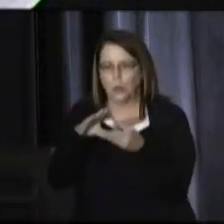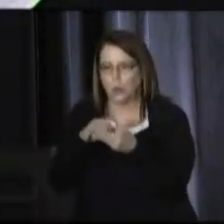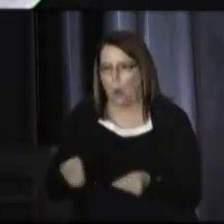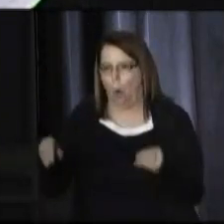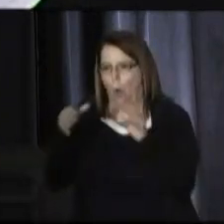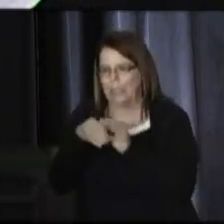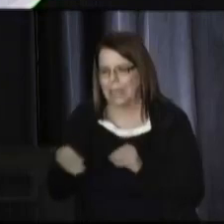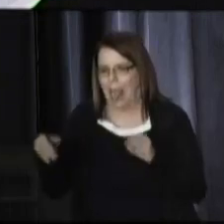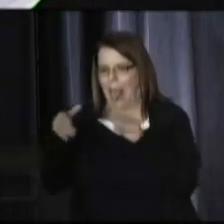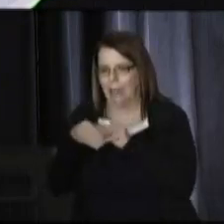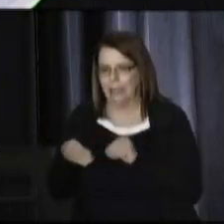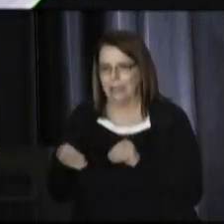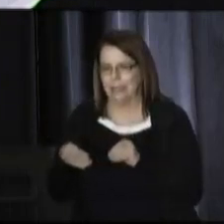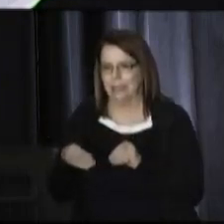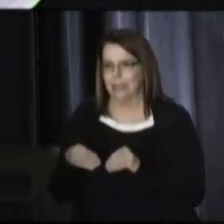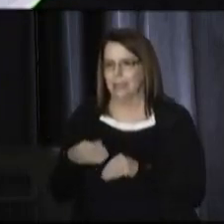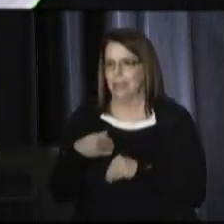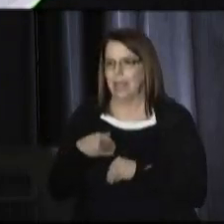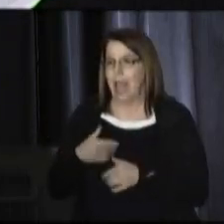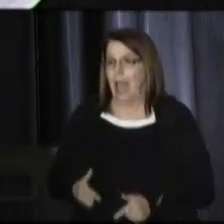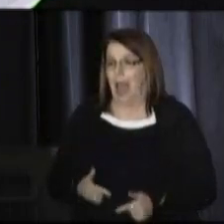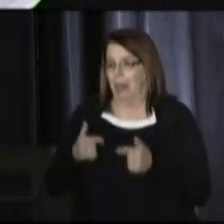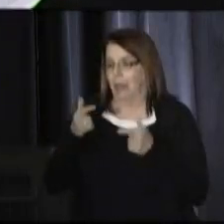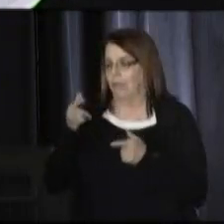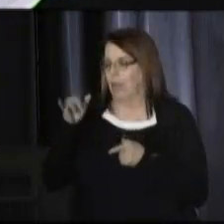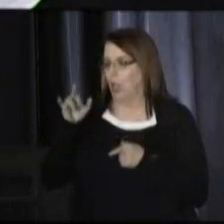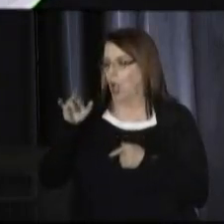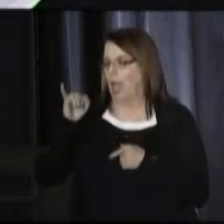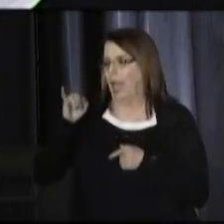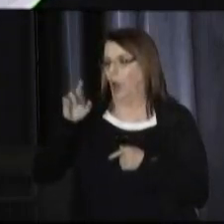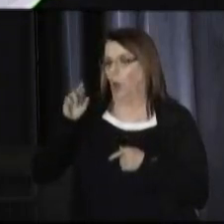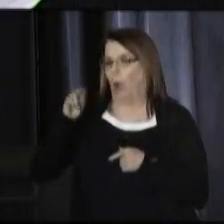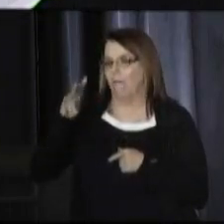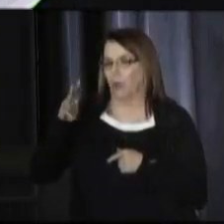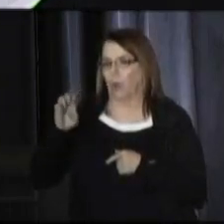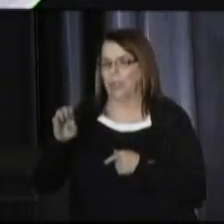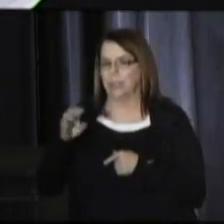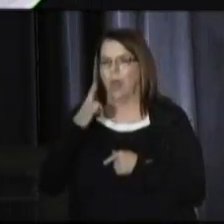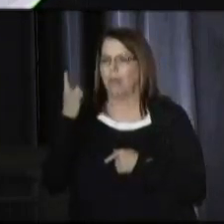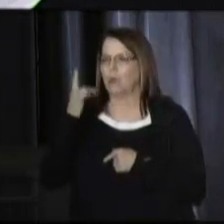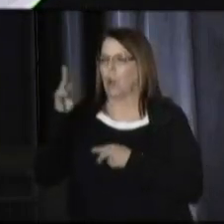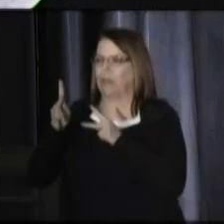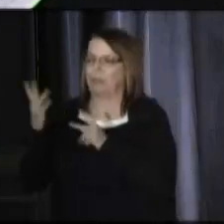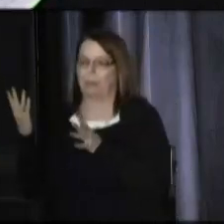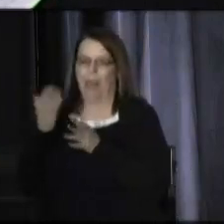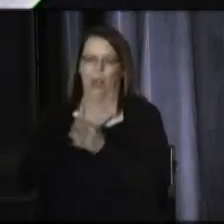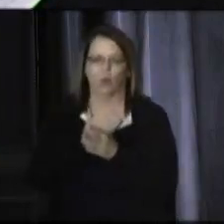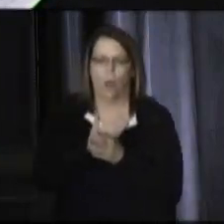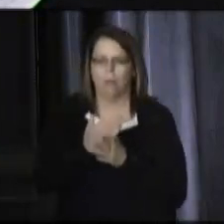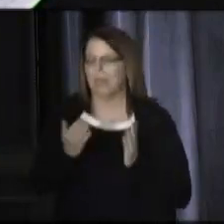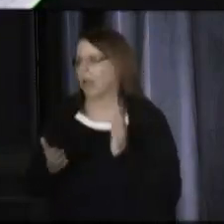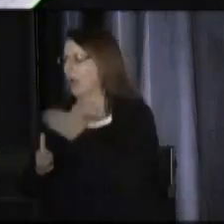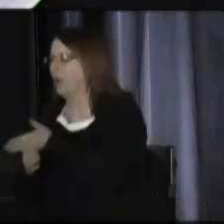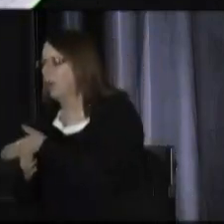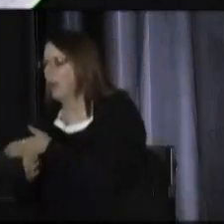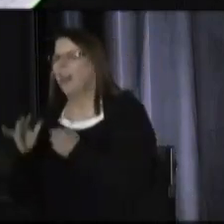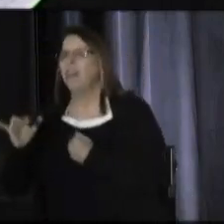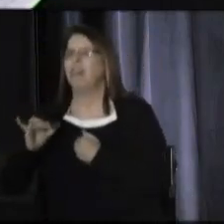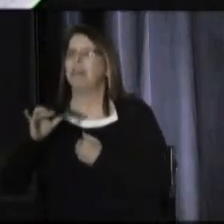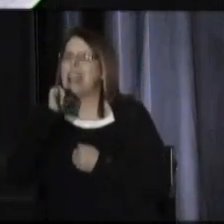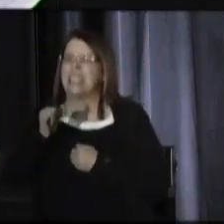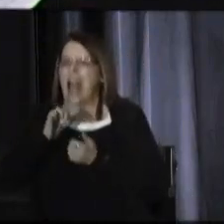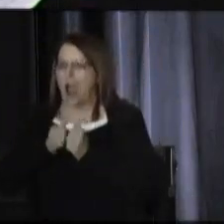take away silence. They'll take away touch. They'll take music too, which is when I'll stand up alone and walk toward